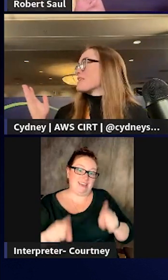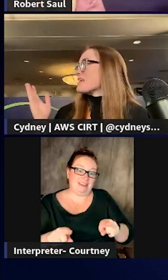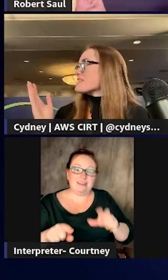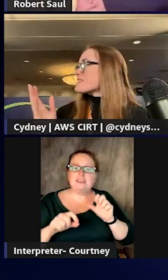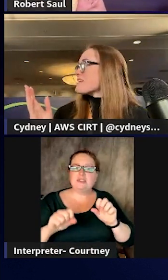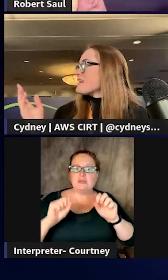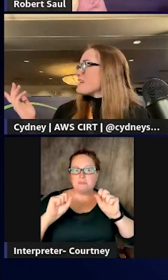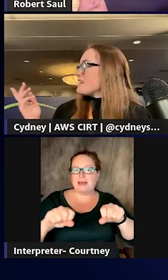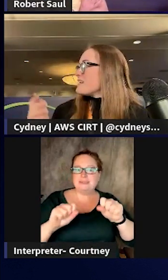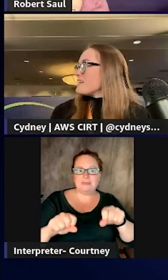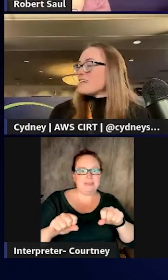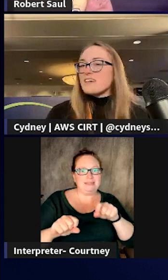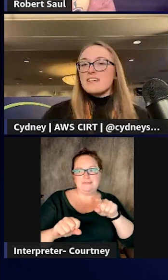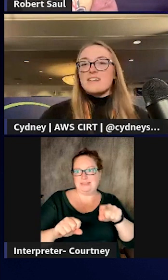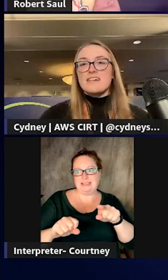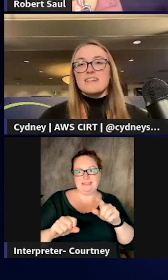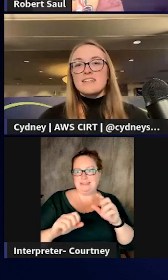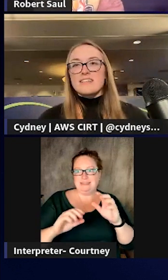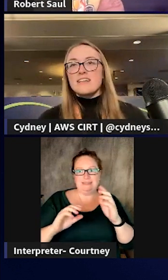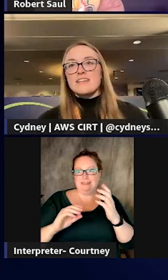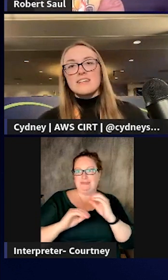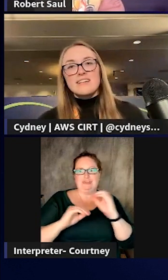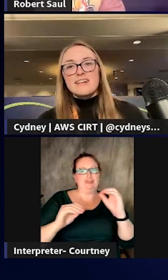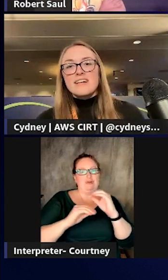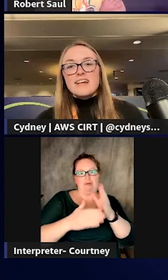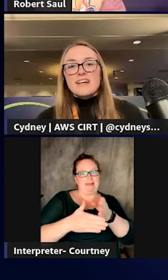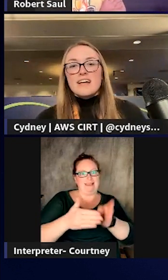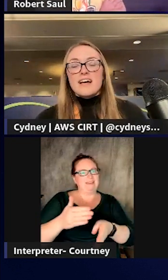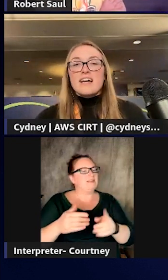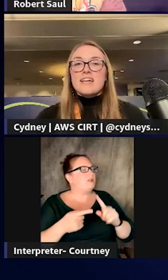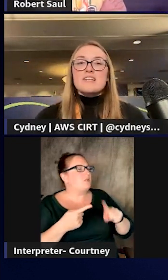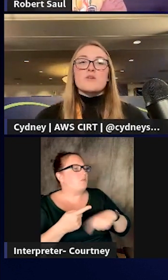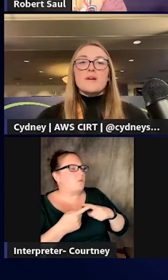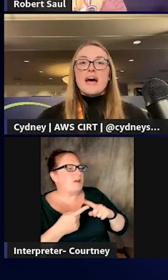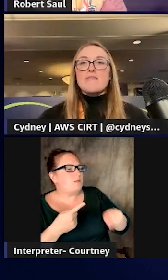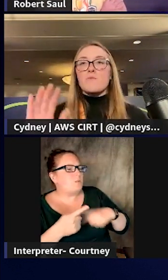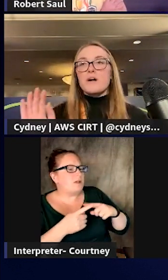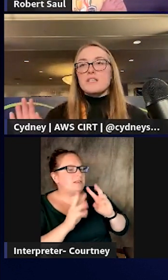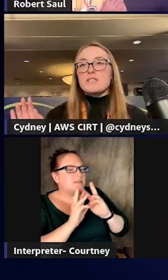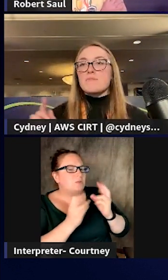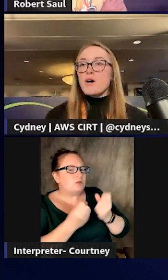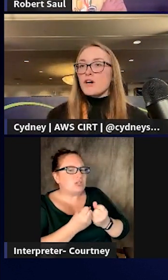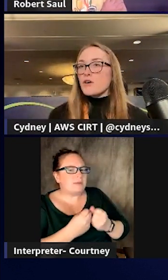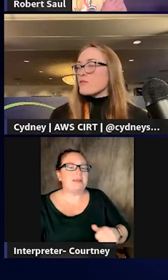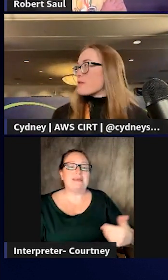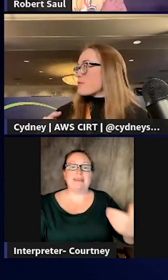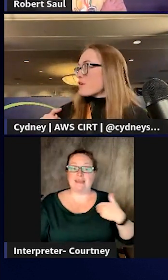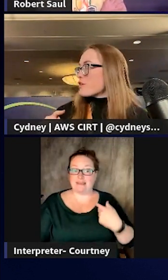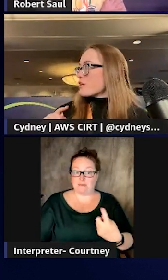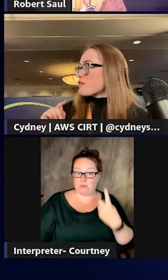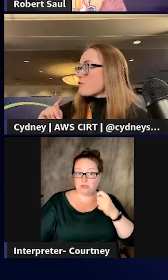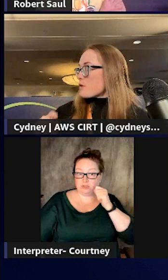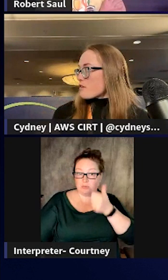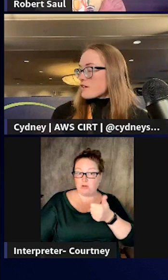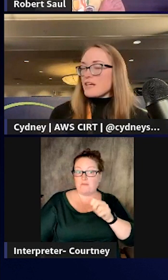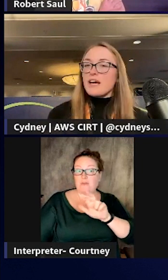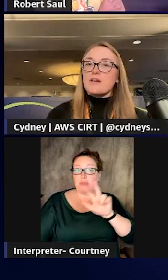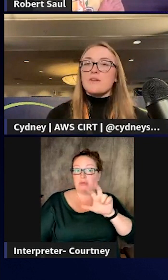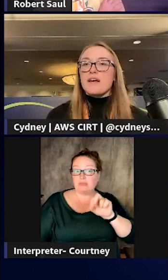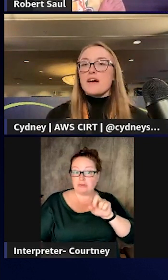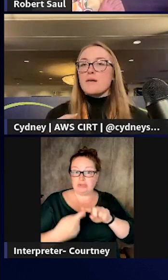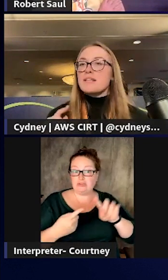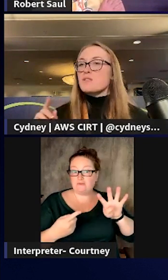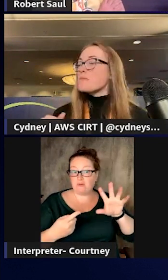this. When is that? When is the workshop here? Yeah, so we have one tomorrow from 3:30 to 4:30,